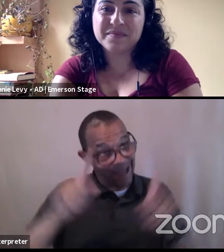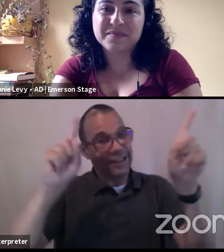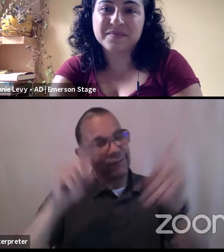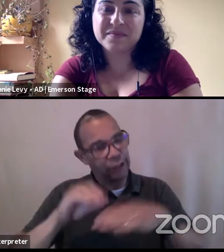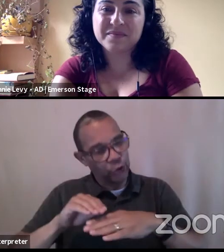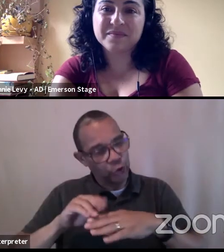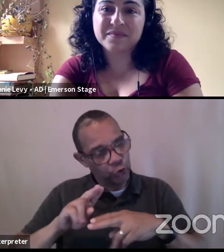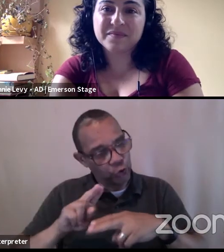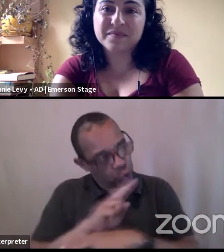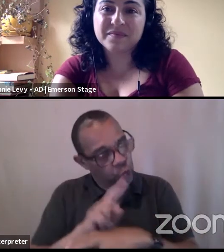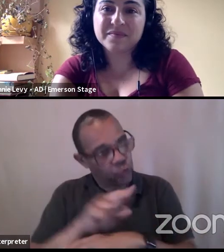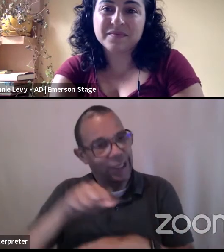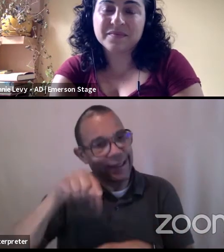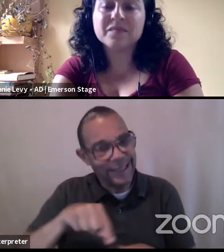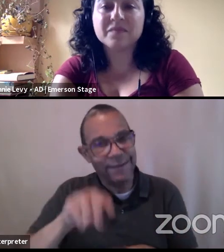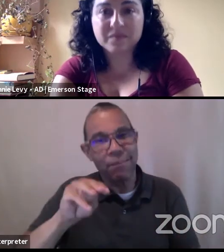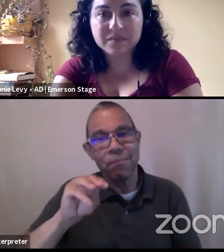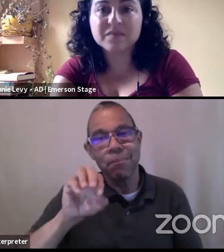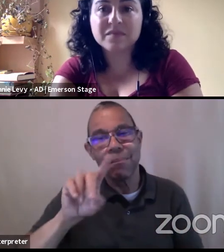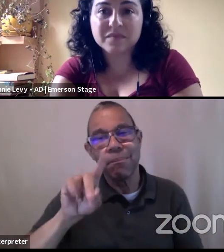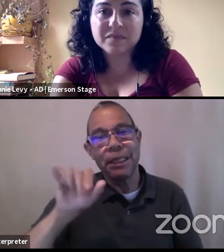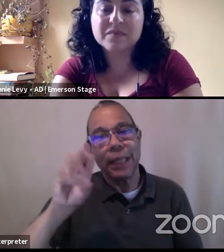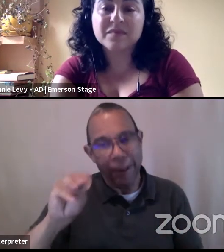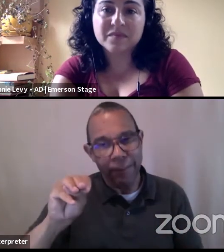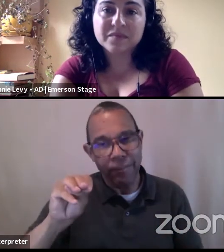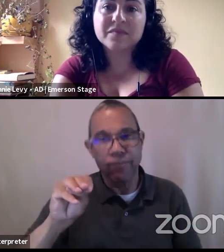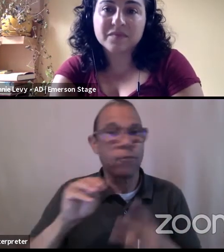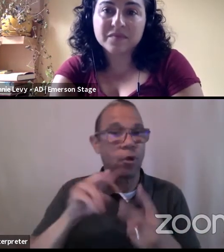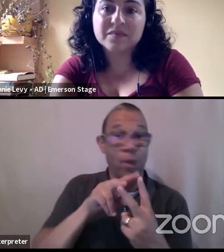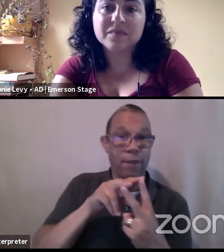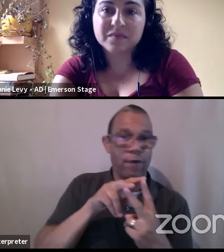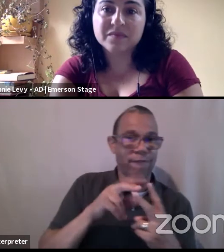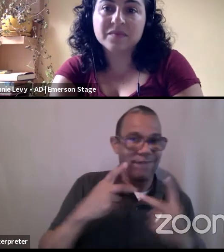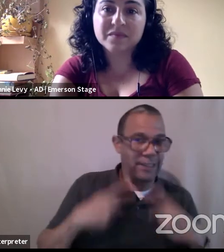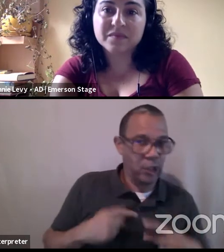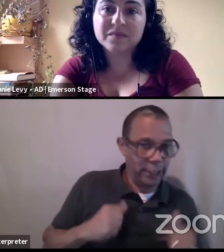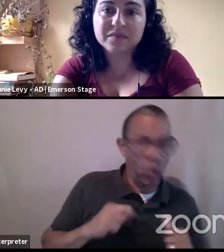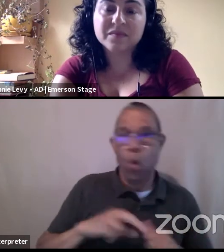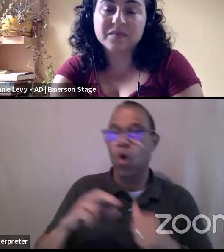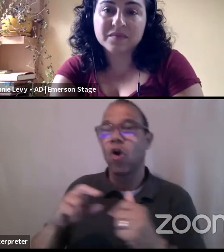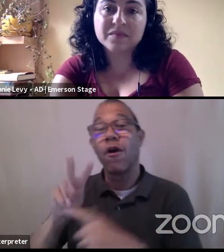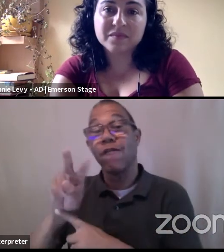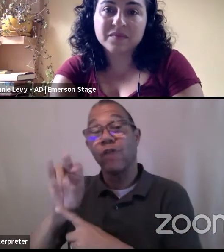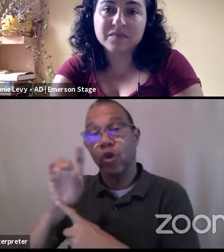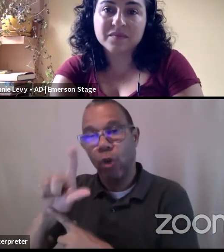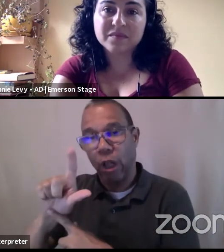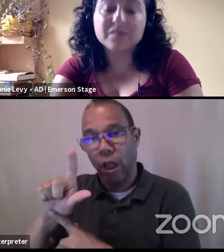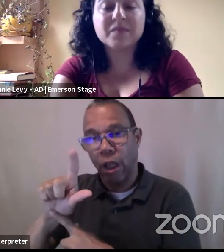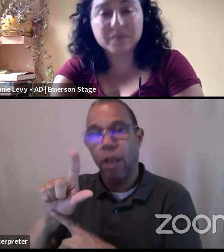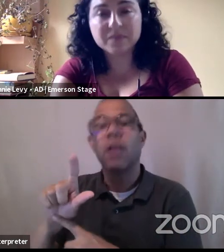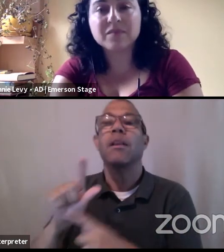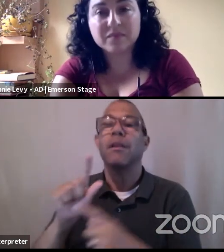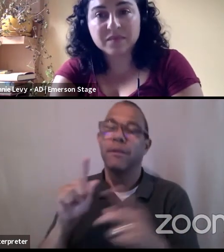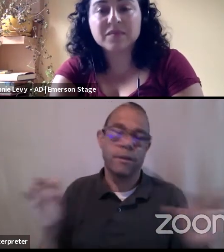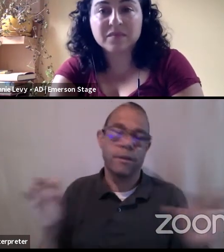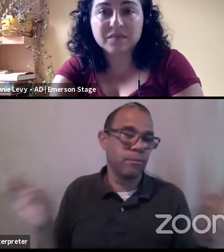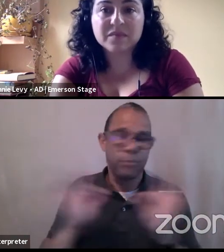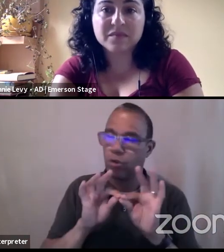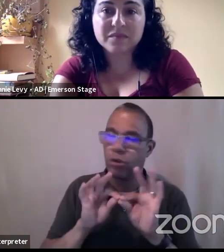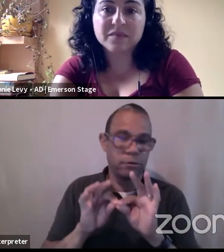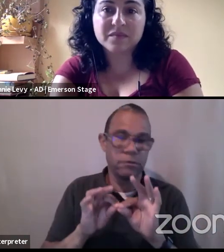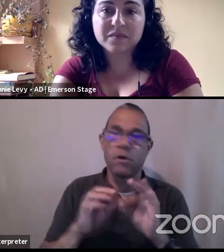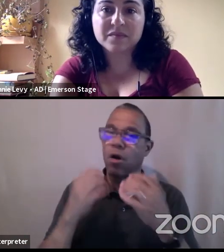be it a physical theater or, or a virtual space. But the role of the audience is very important, no matter where you're staging virtually or,